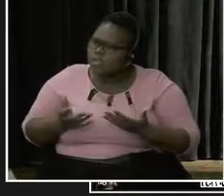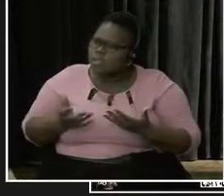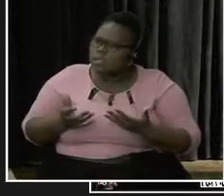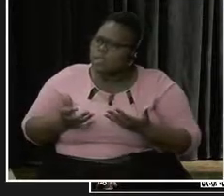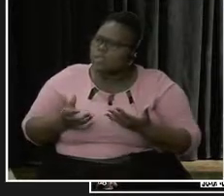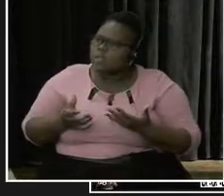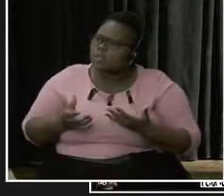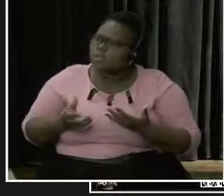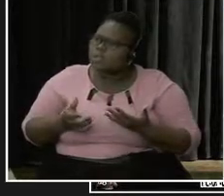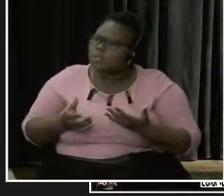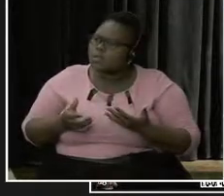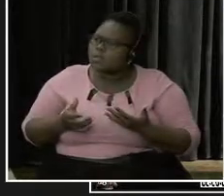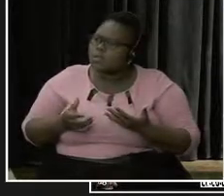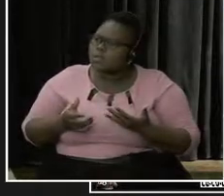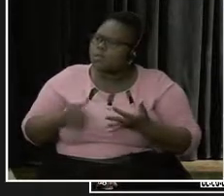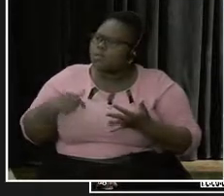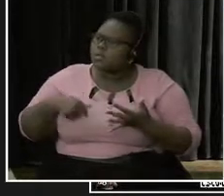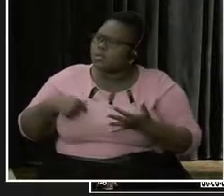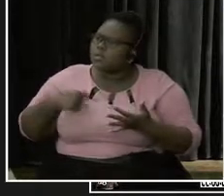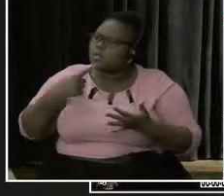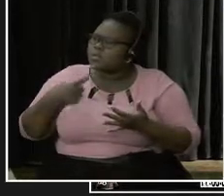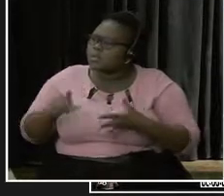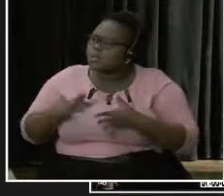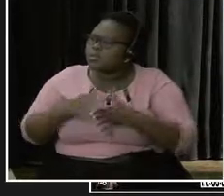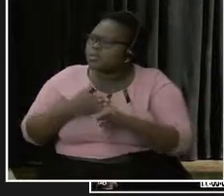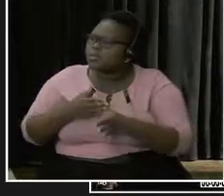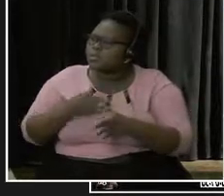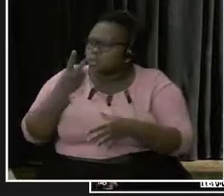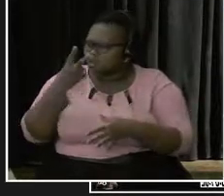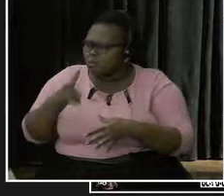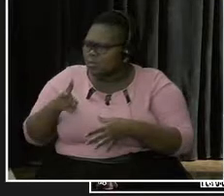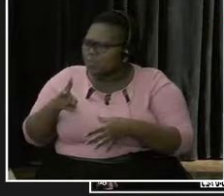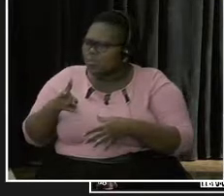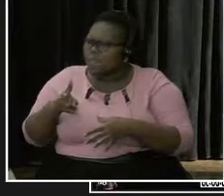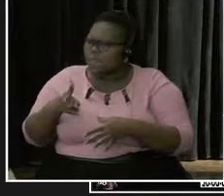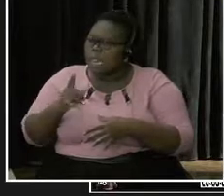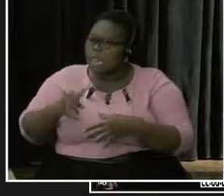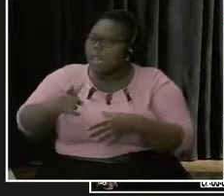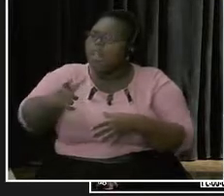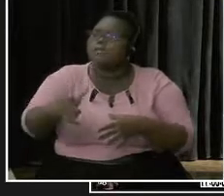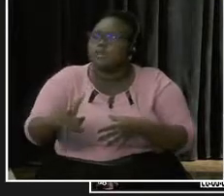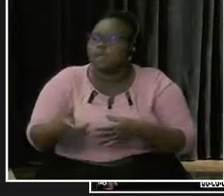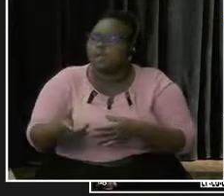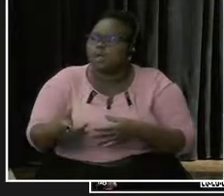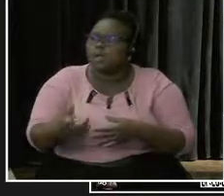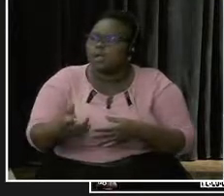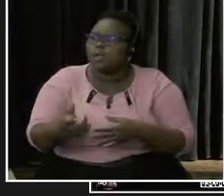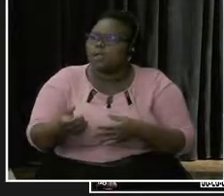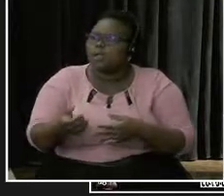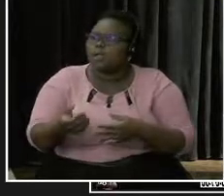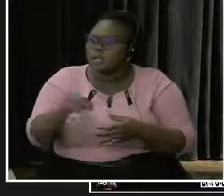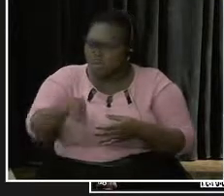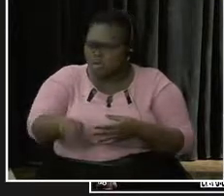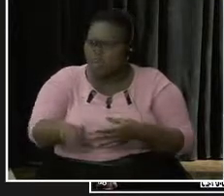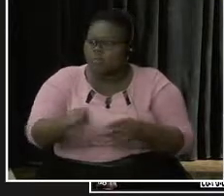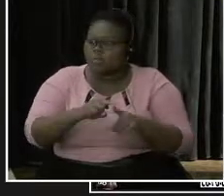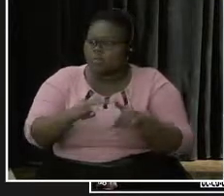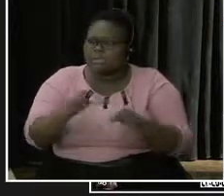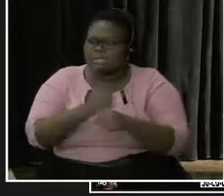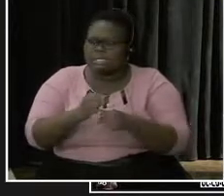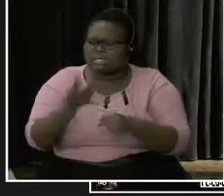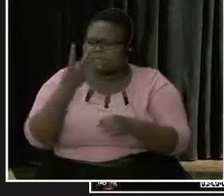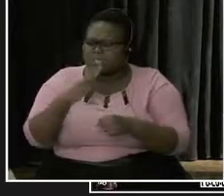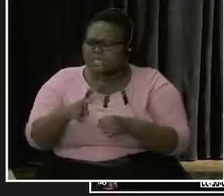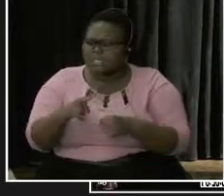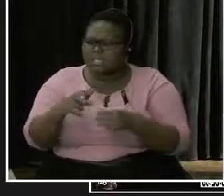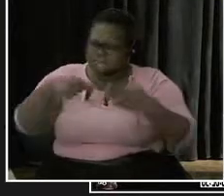mention, by noting, because I see it comes up later, but that the Finance Committee still hasn't seen that detailed response. And for those